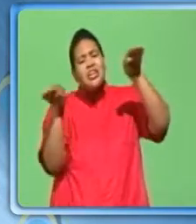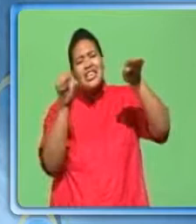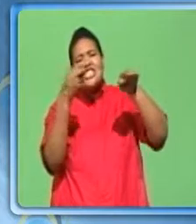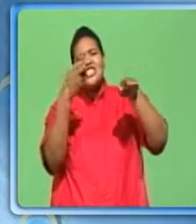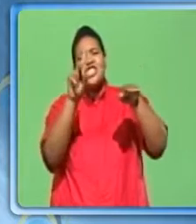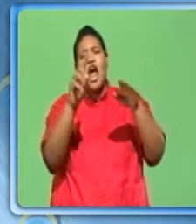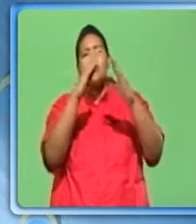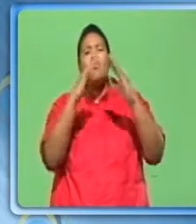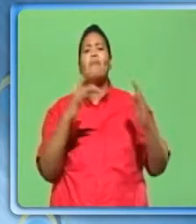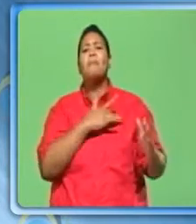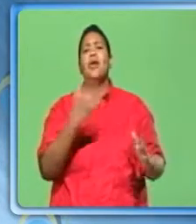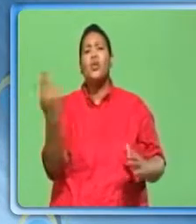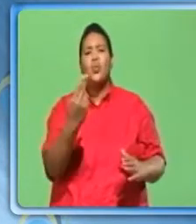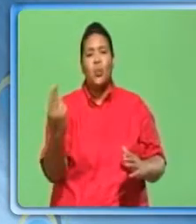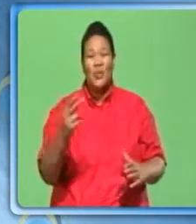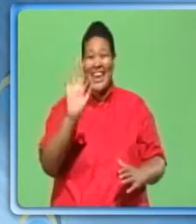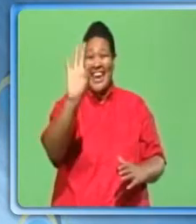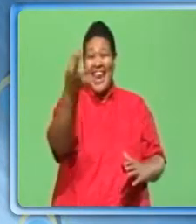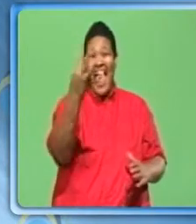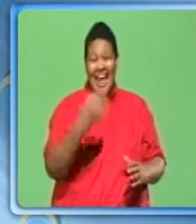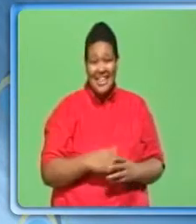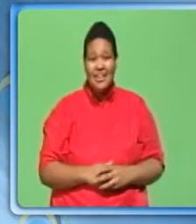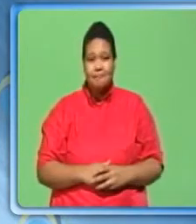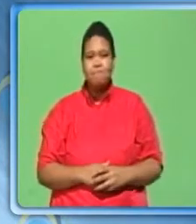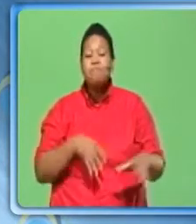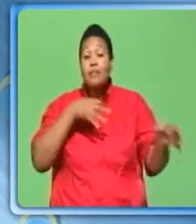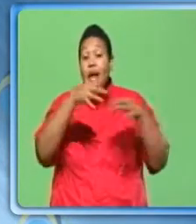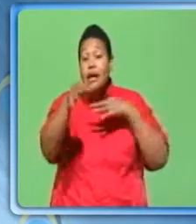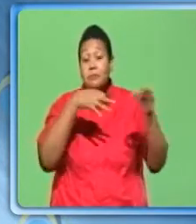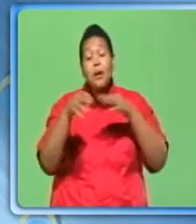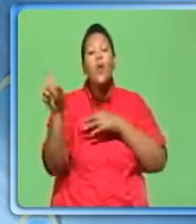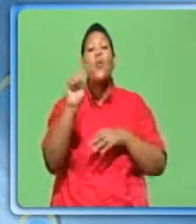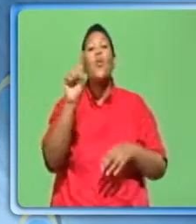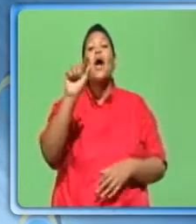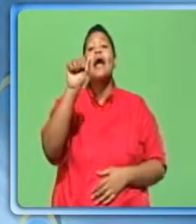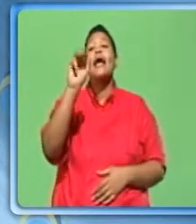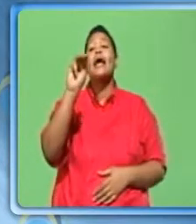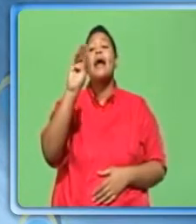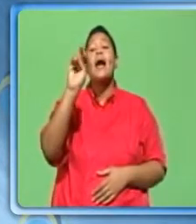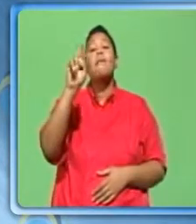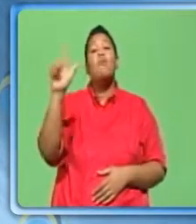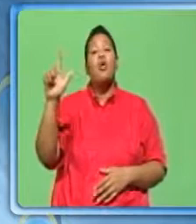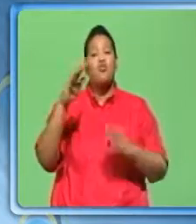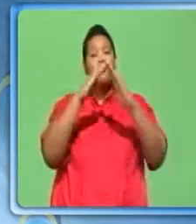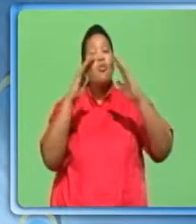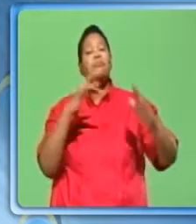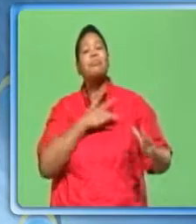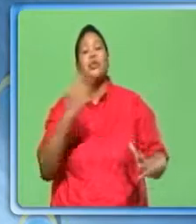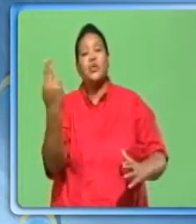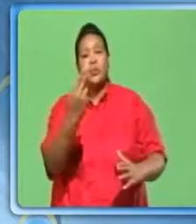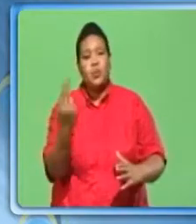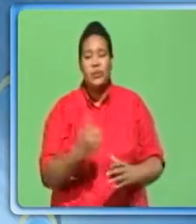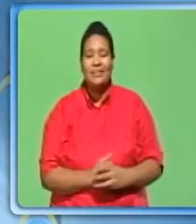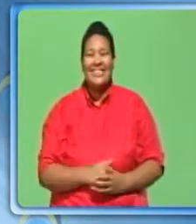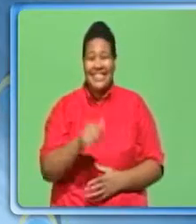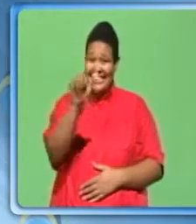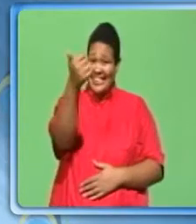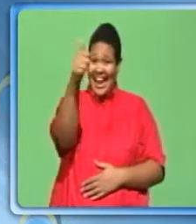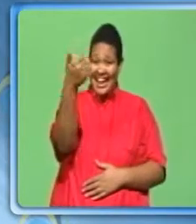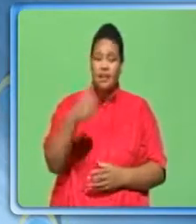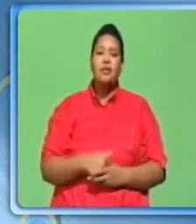commonly used. 9. Explain where gambrel roofs are commonly used.